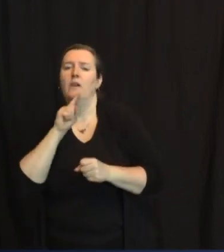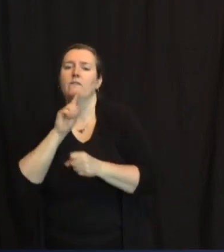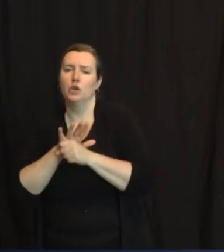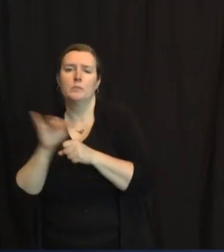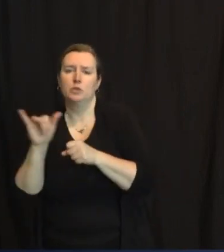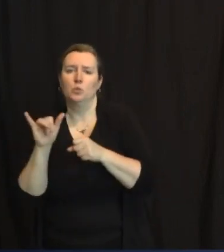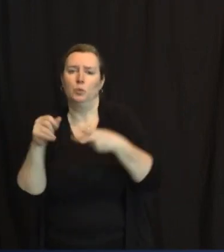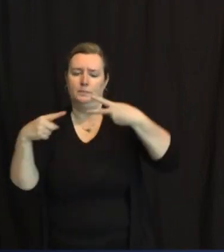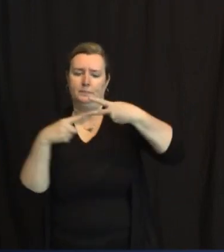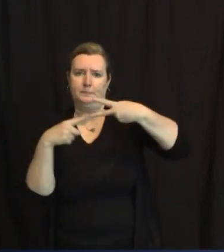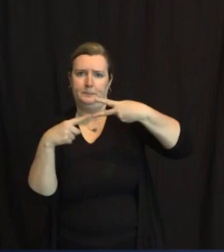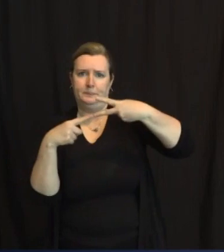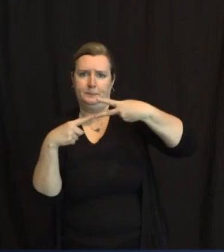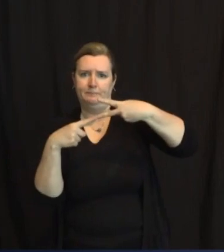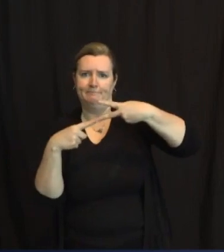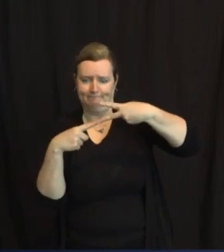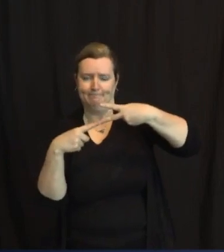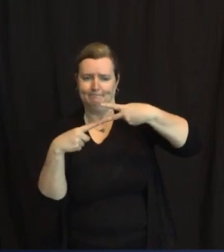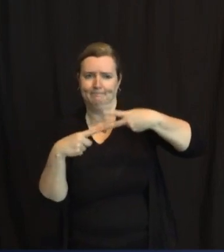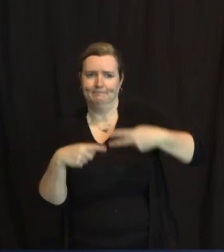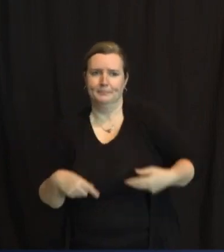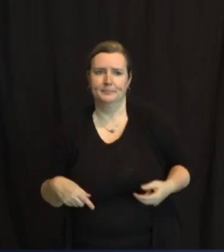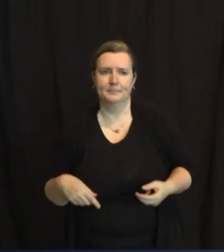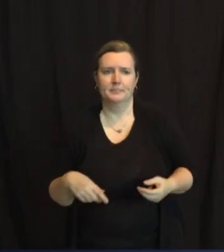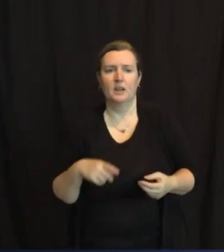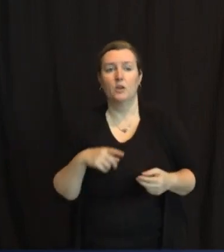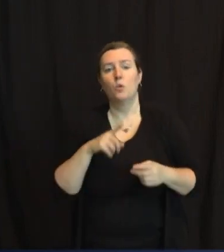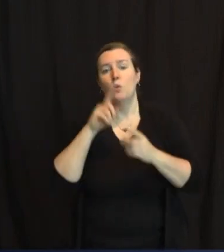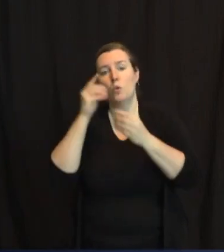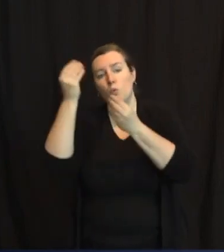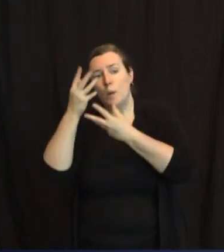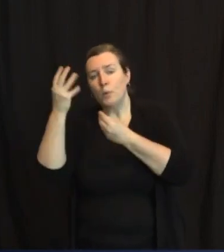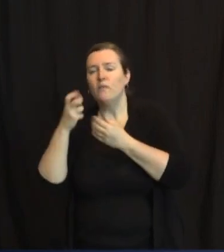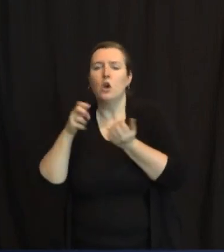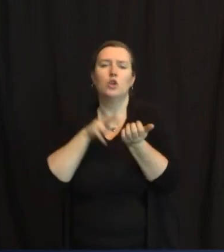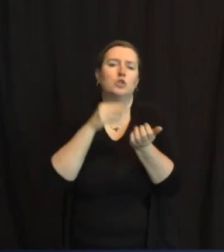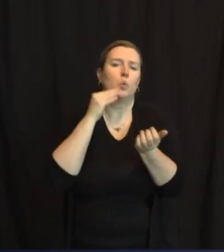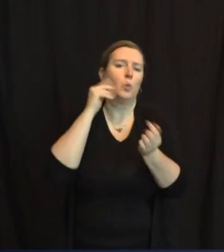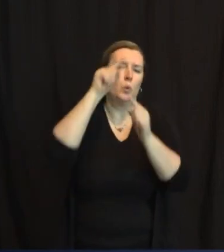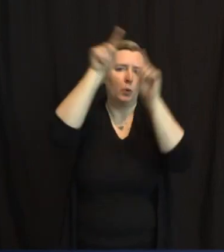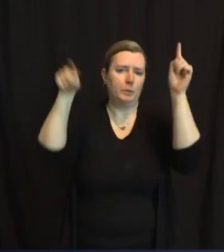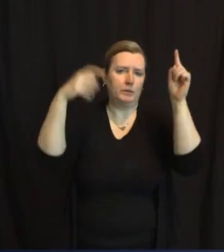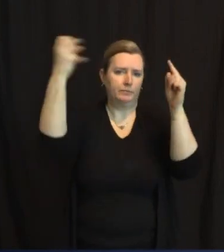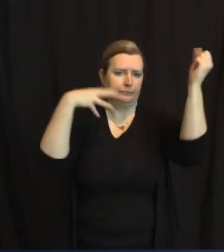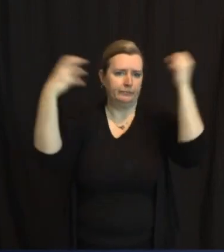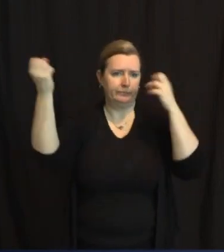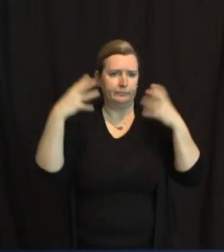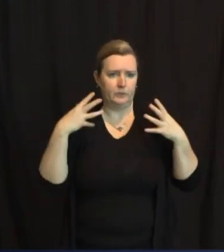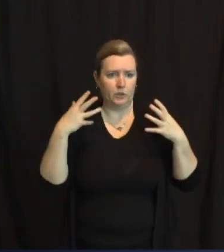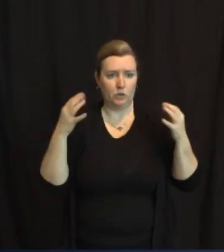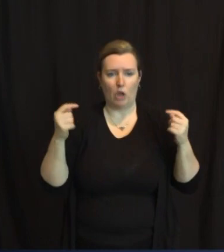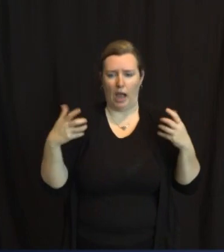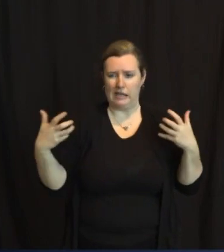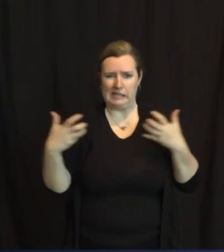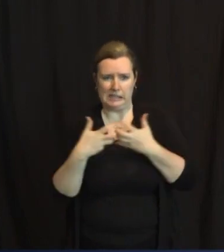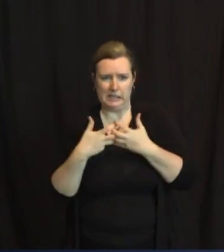by the facilities. So that's where there's a little bit of difference between those two numbers. 8,801 are confirmed. You are